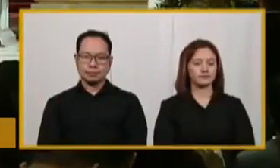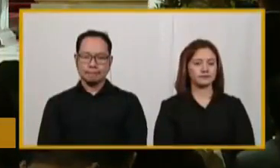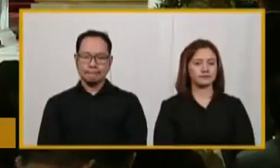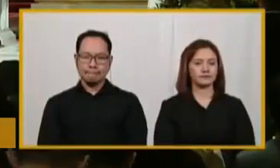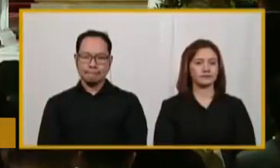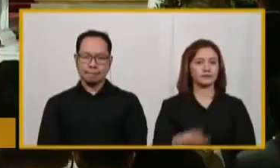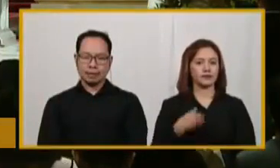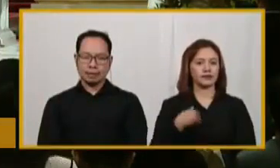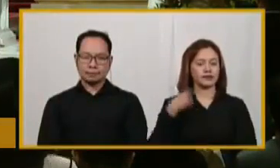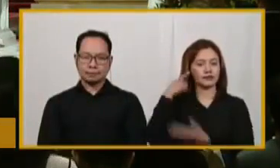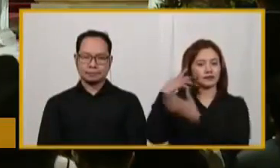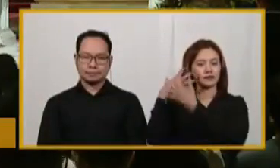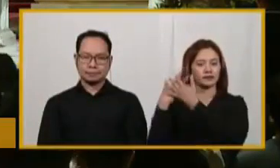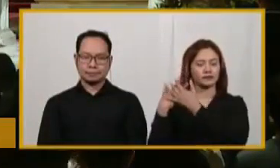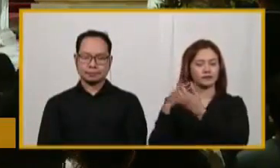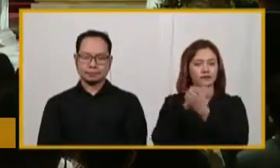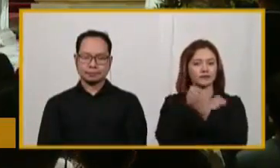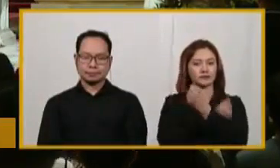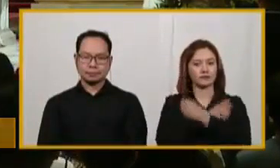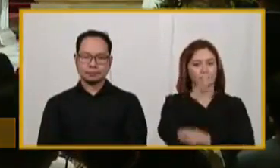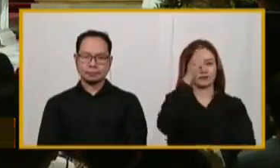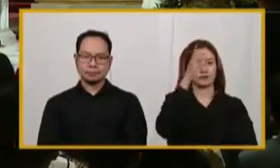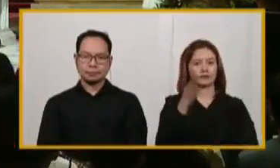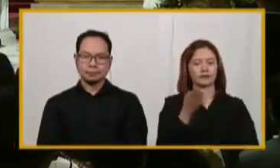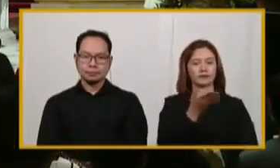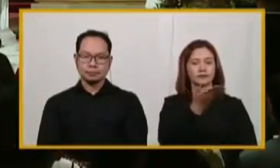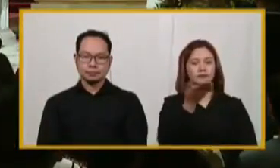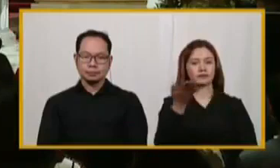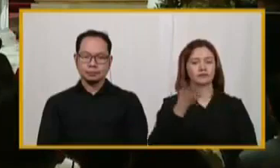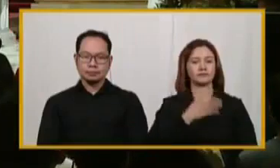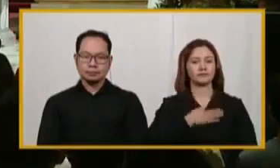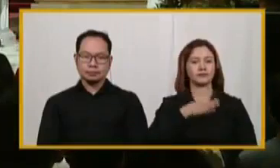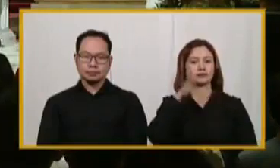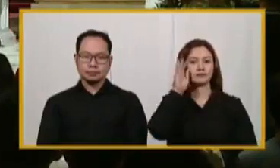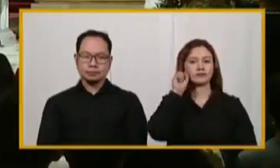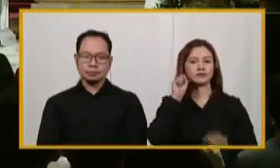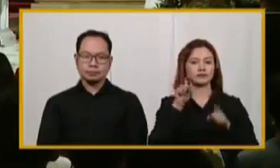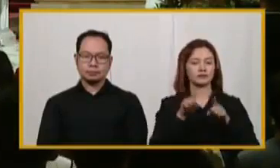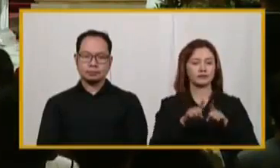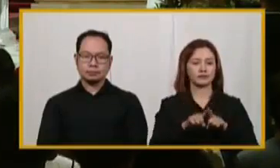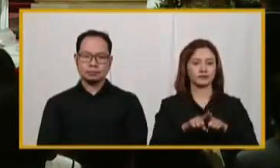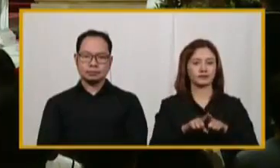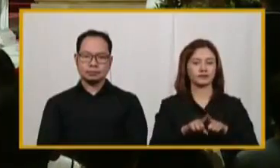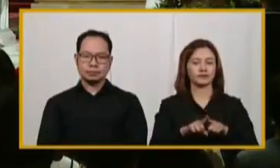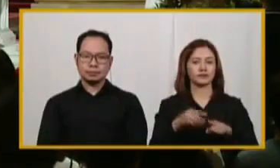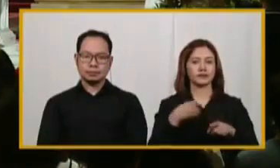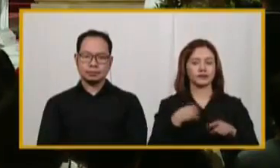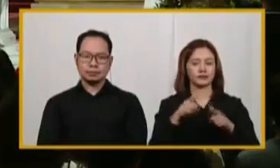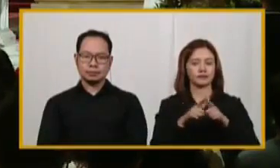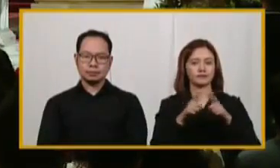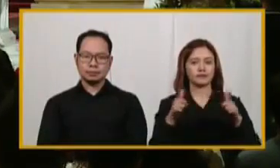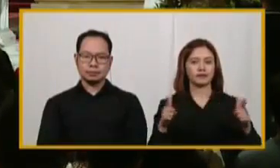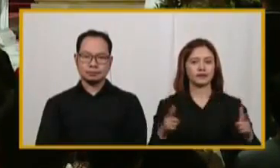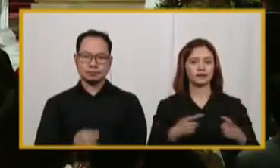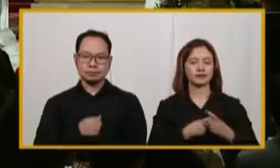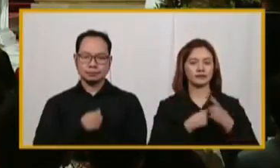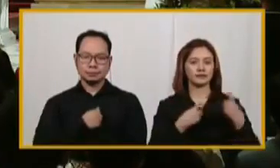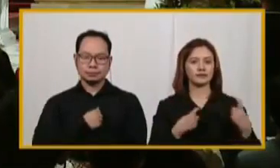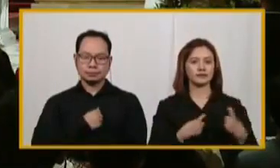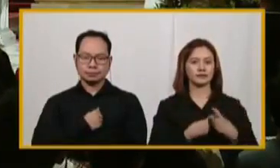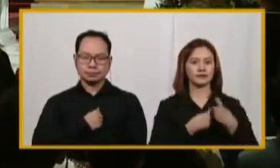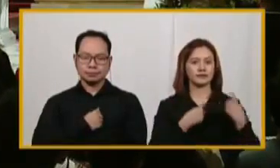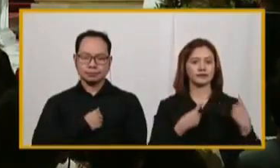I confess to Almighty God, and to you, my brothers and sisters, that I have greatly